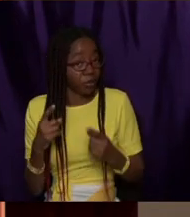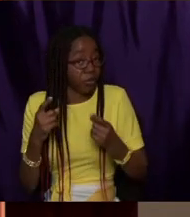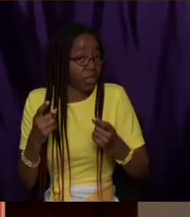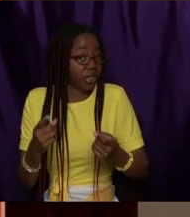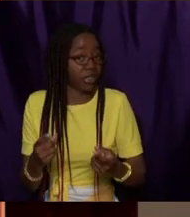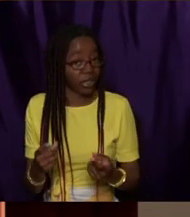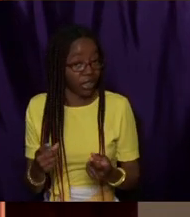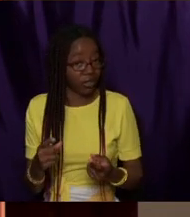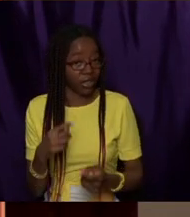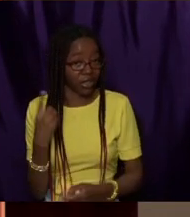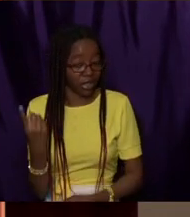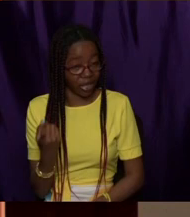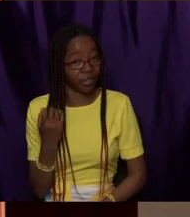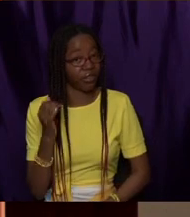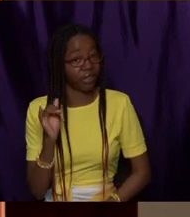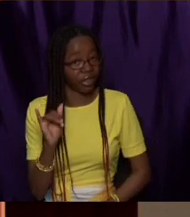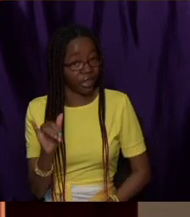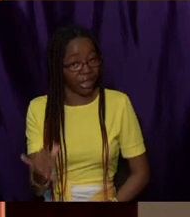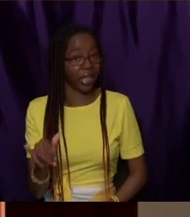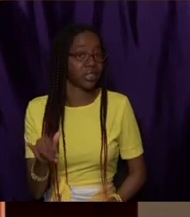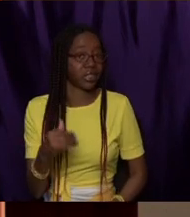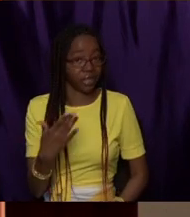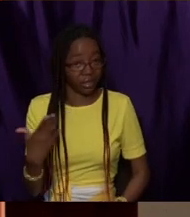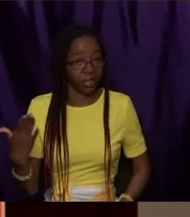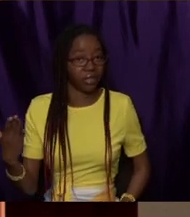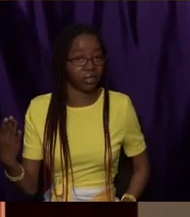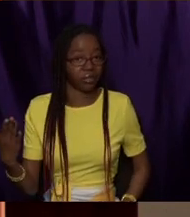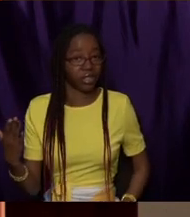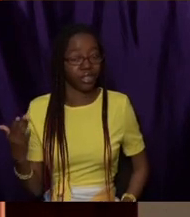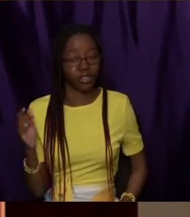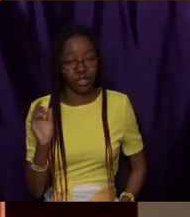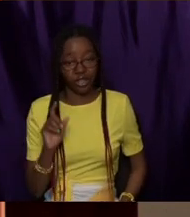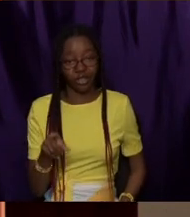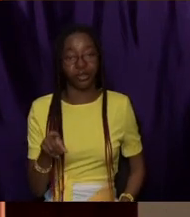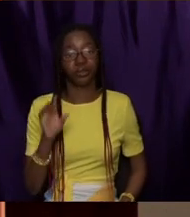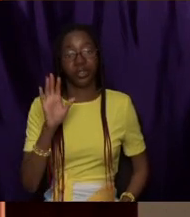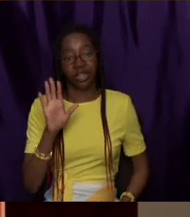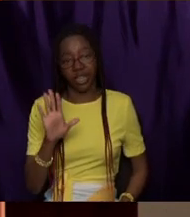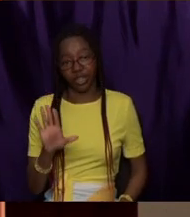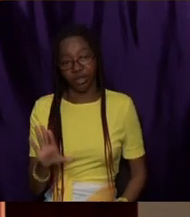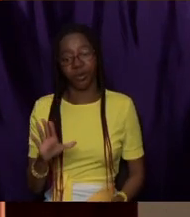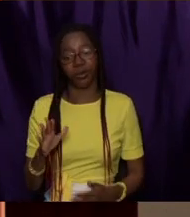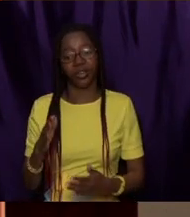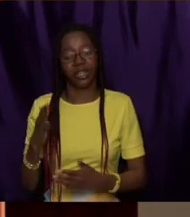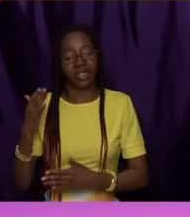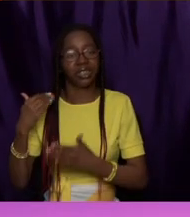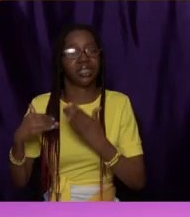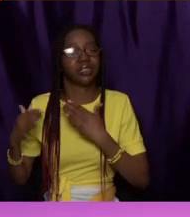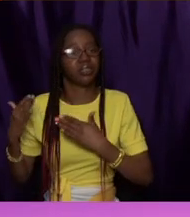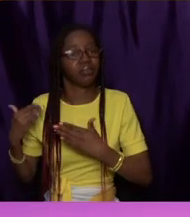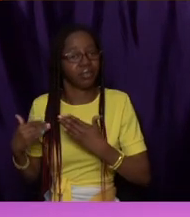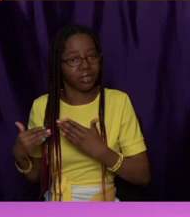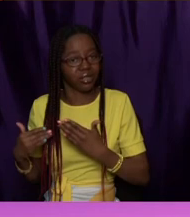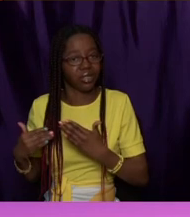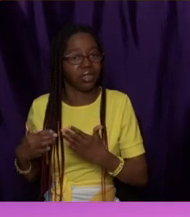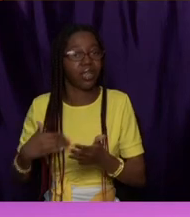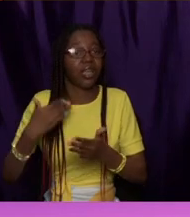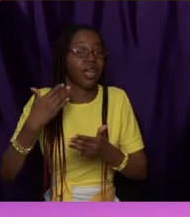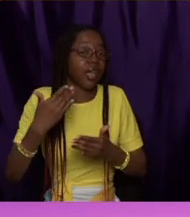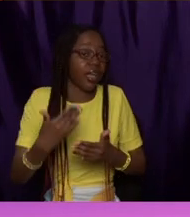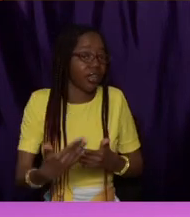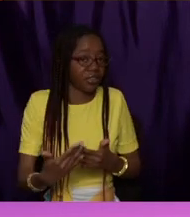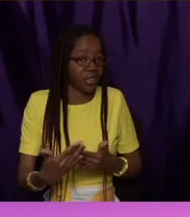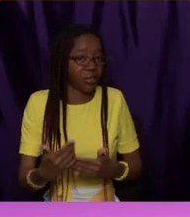an everlasting possession to you and your descendants after you,